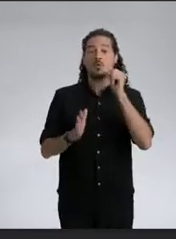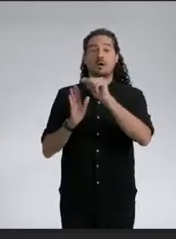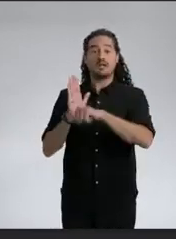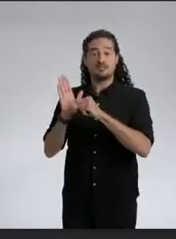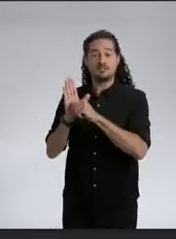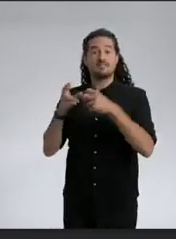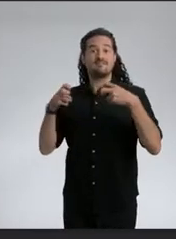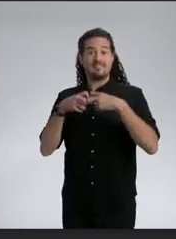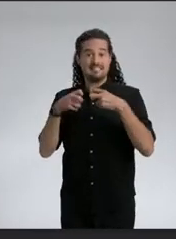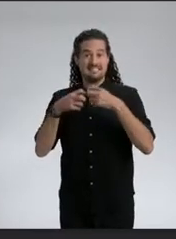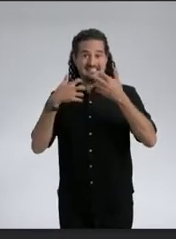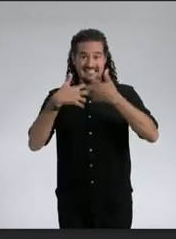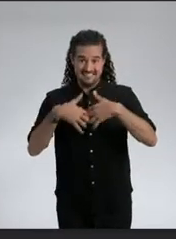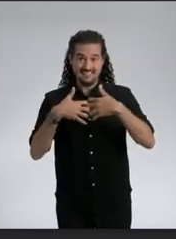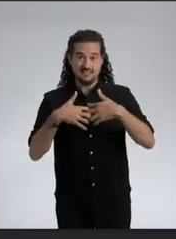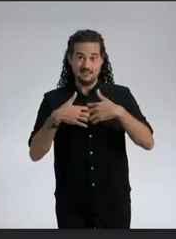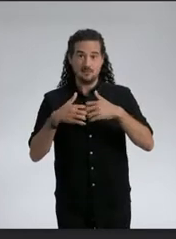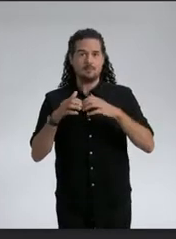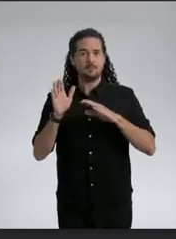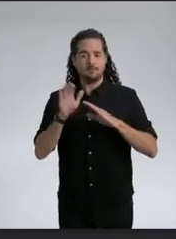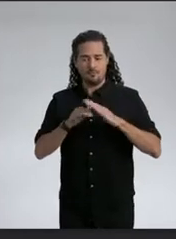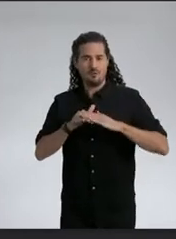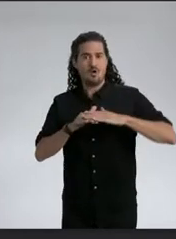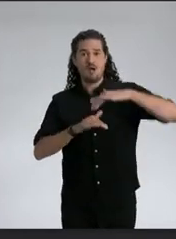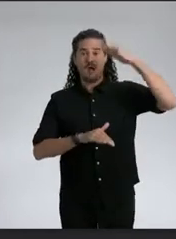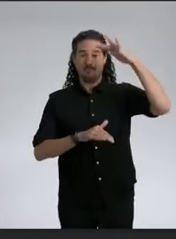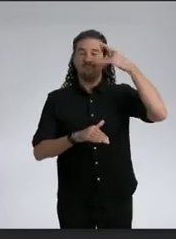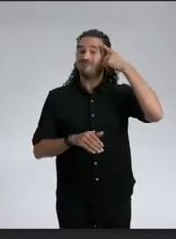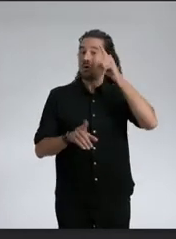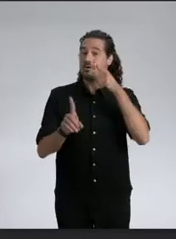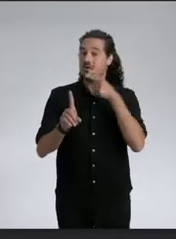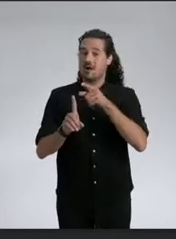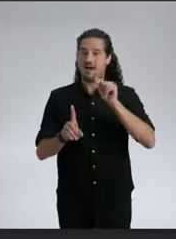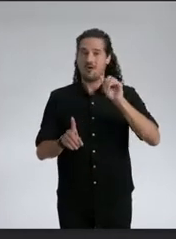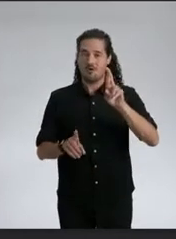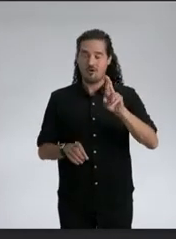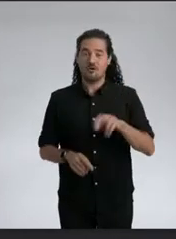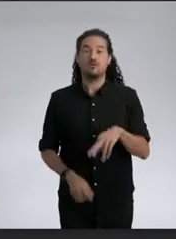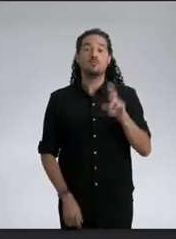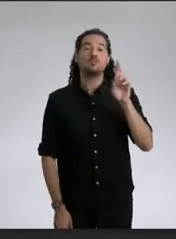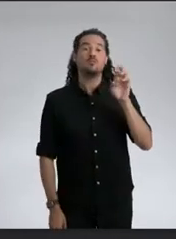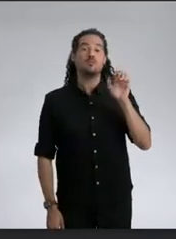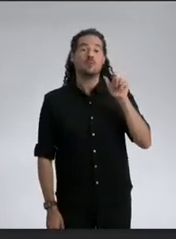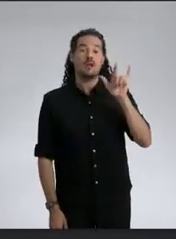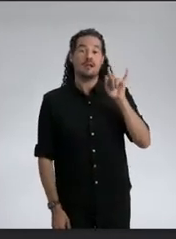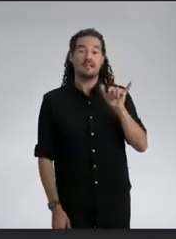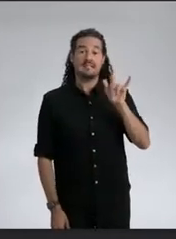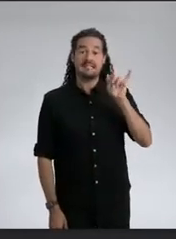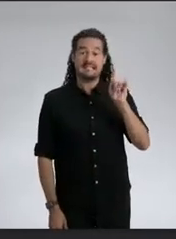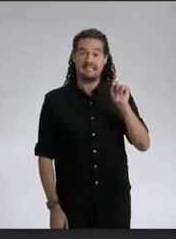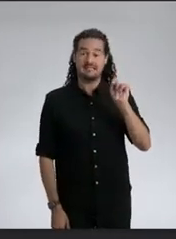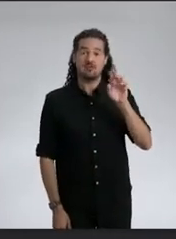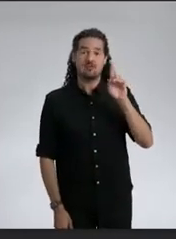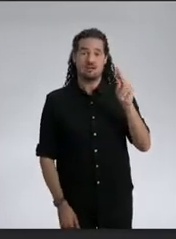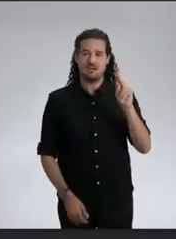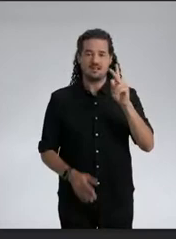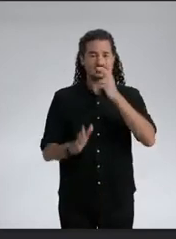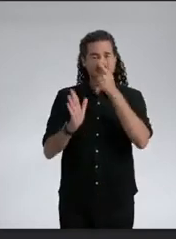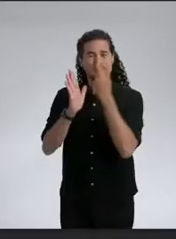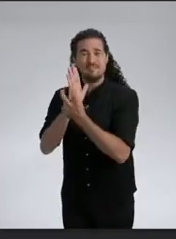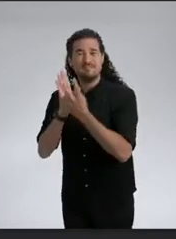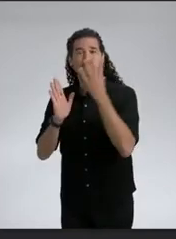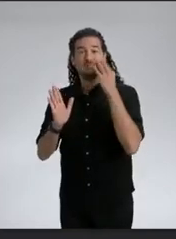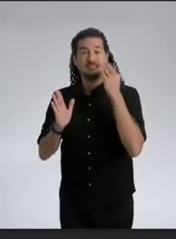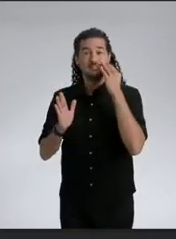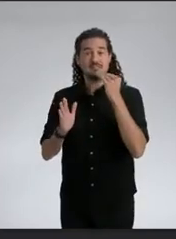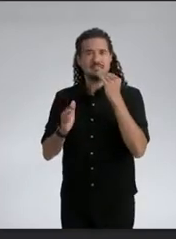AR. Reality Kit makes rendering immersive AR experiences simple featuring photorealistic rendering and camera effects